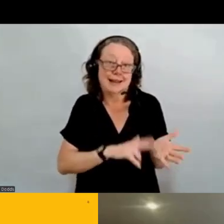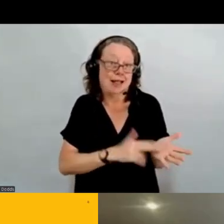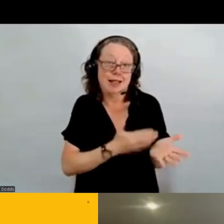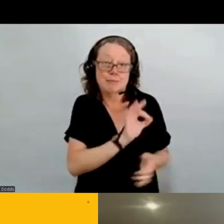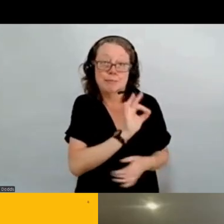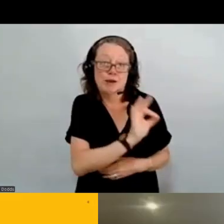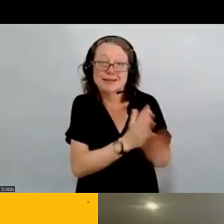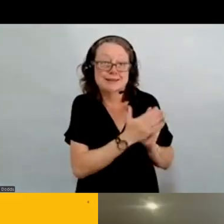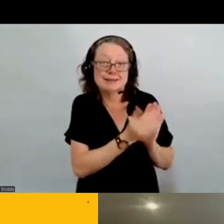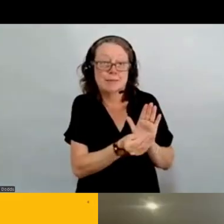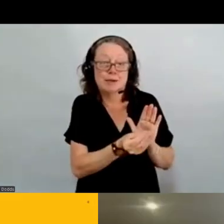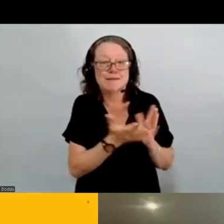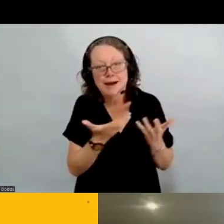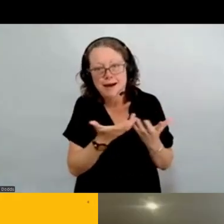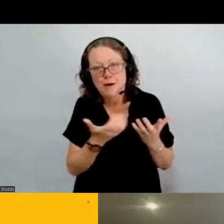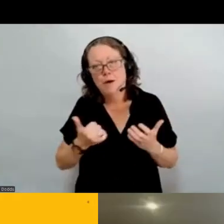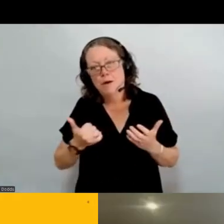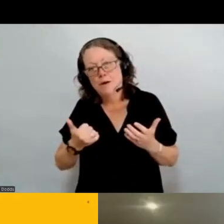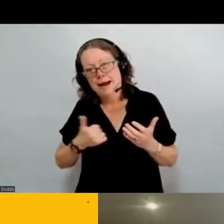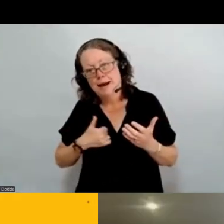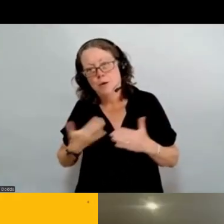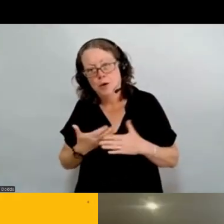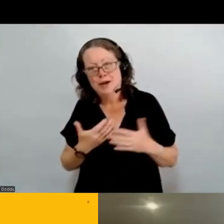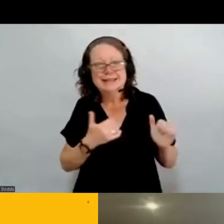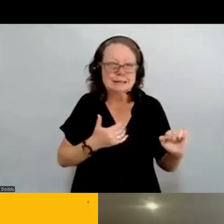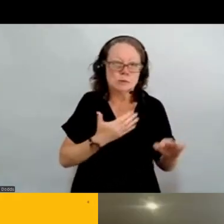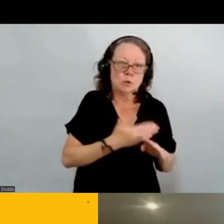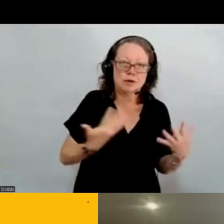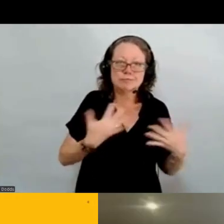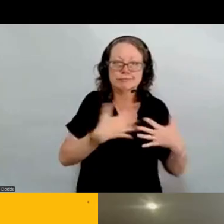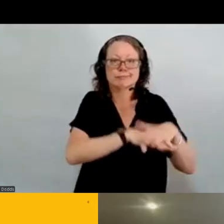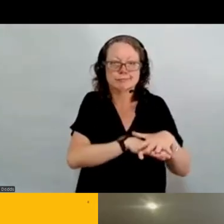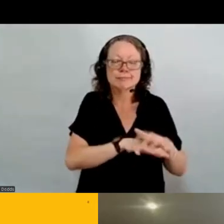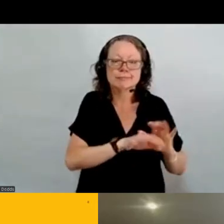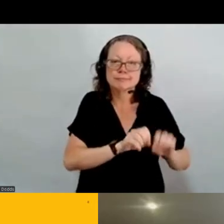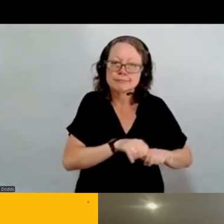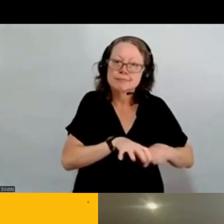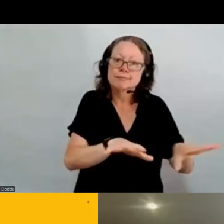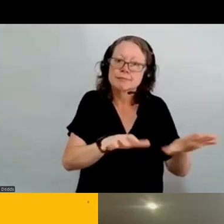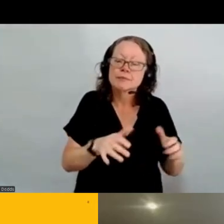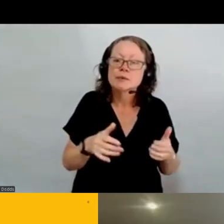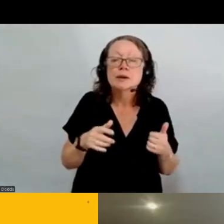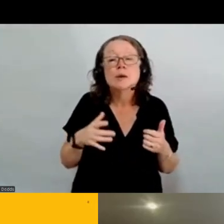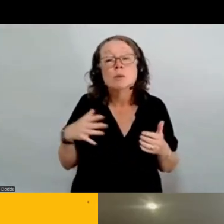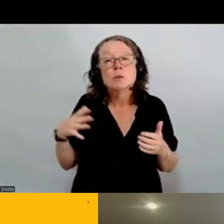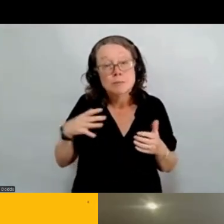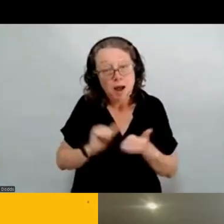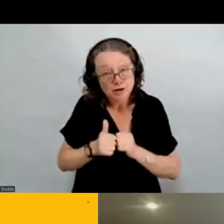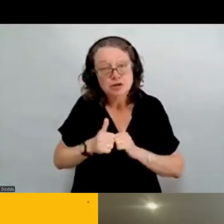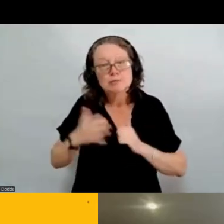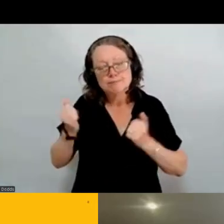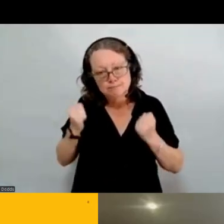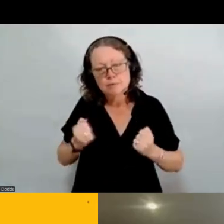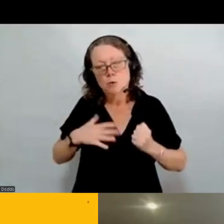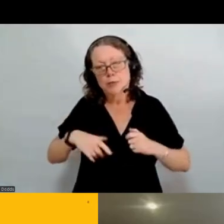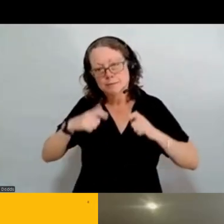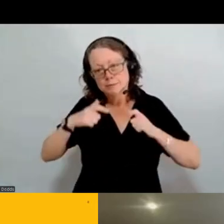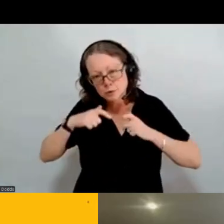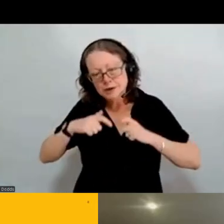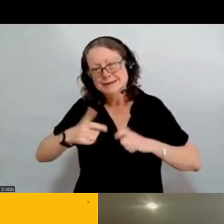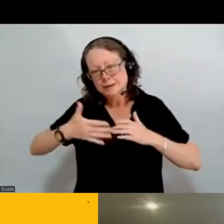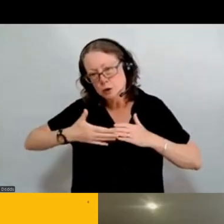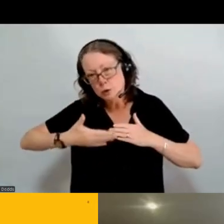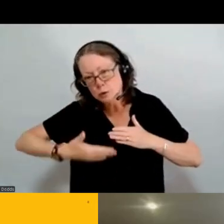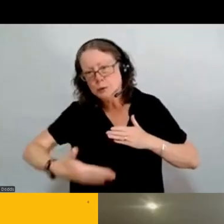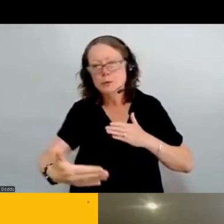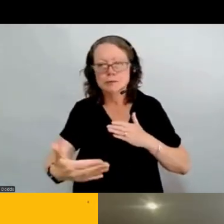integrated and delivered and made contextually relevant all around the UK. We want those partnerships to continue beyond 2026. We don't want